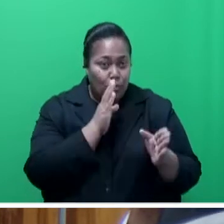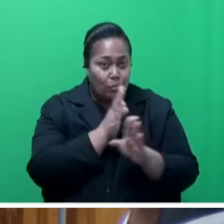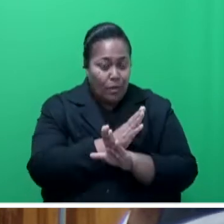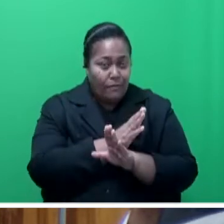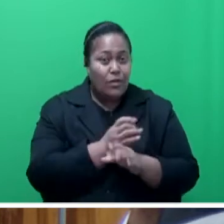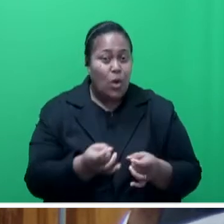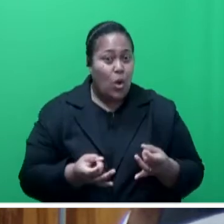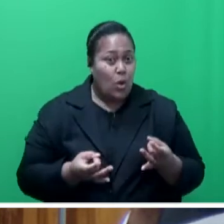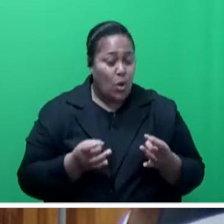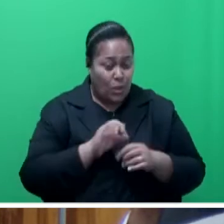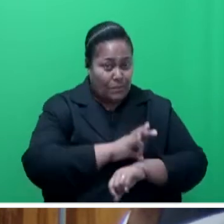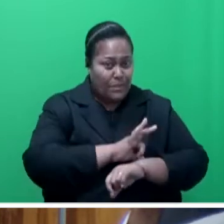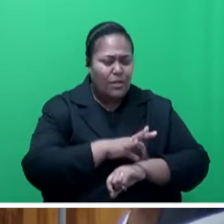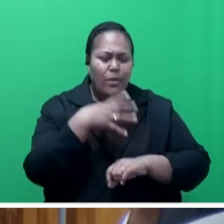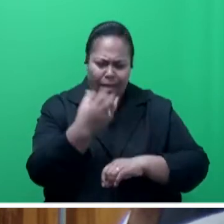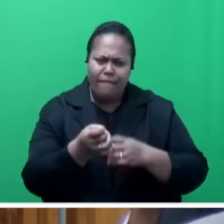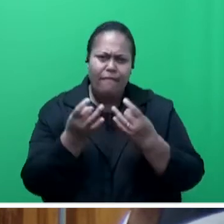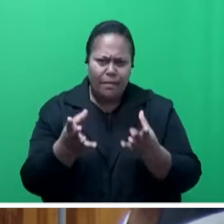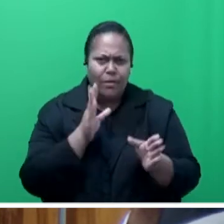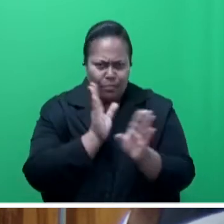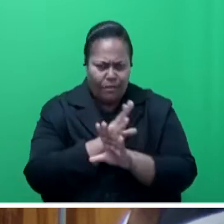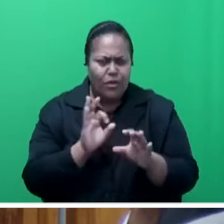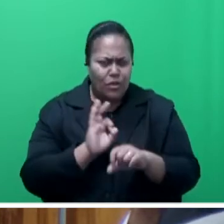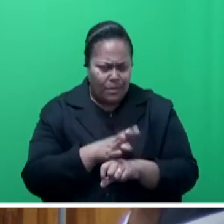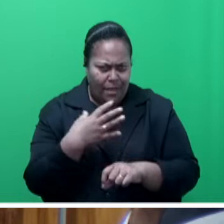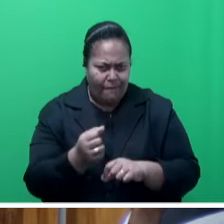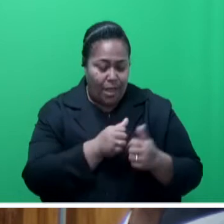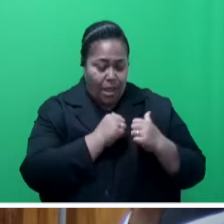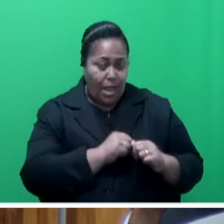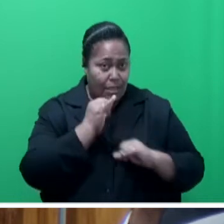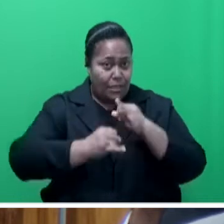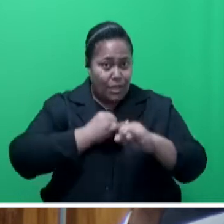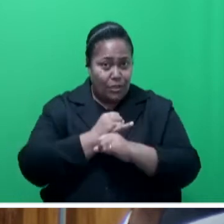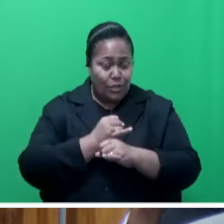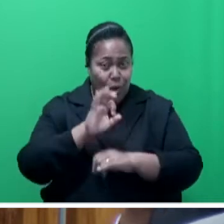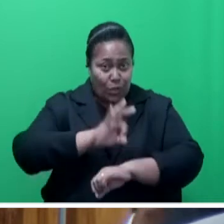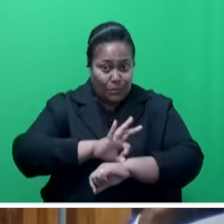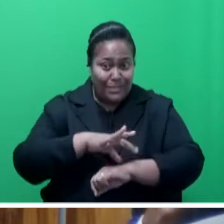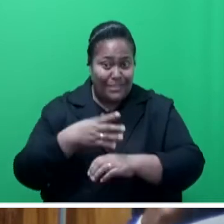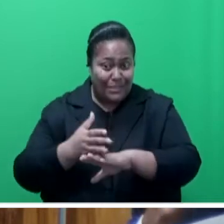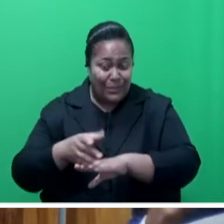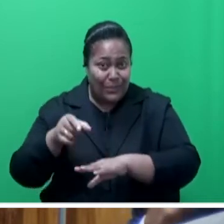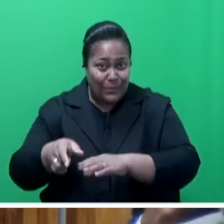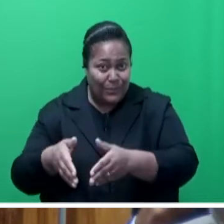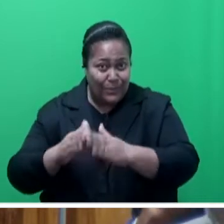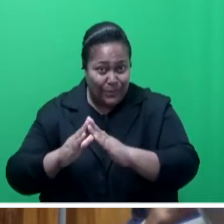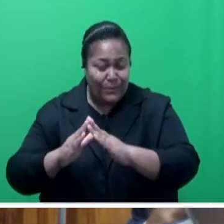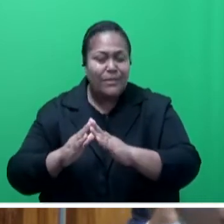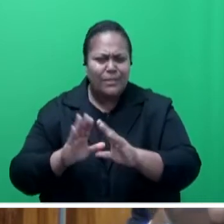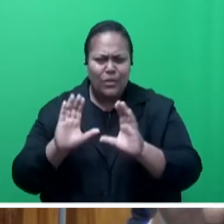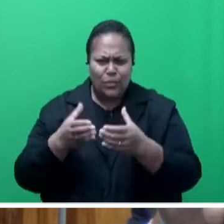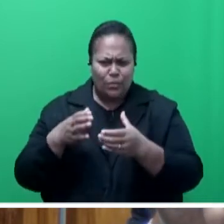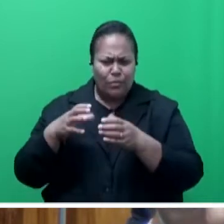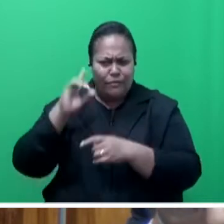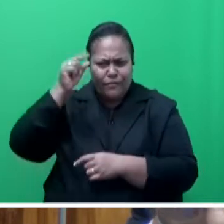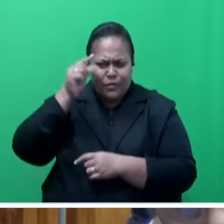available in Oceania, and also Heart International, which we must also commend, because Heart International is a group of Fijians from New Zealand